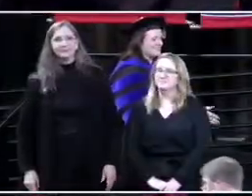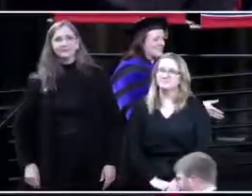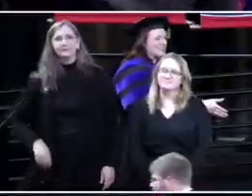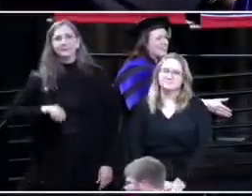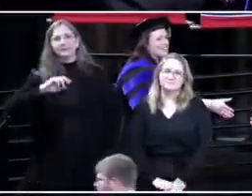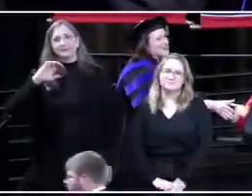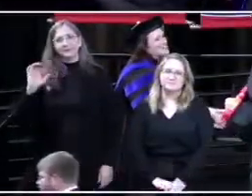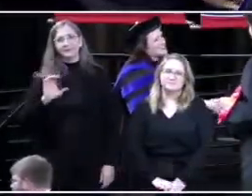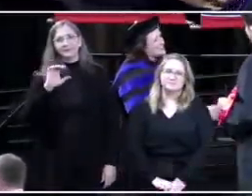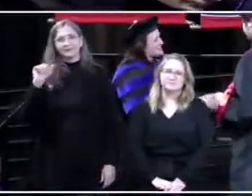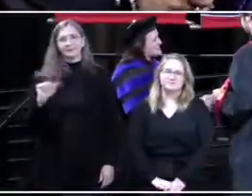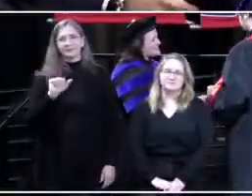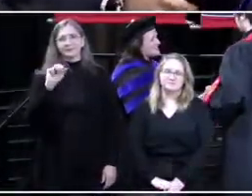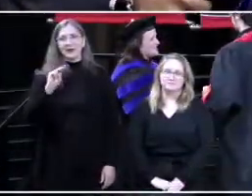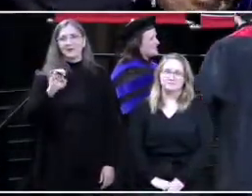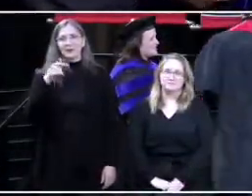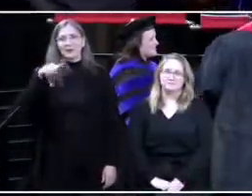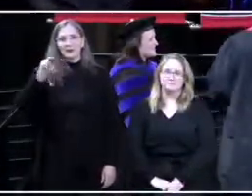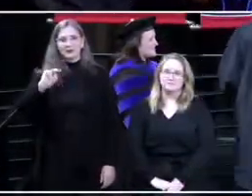Camille Ayana McLean.